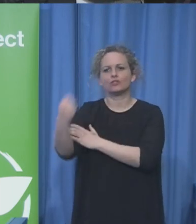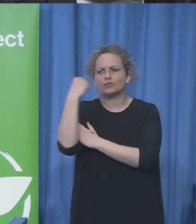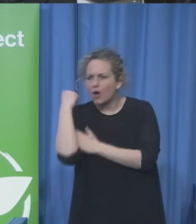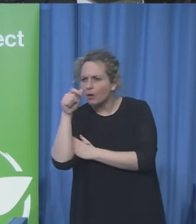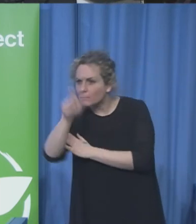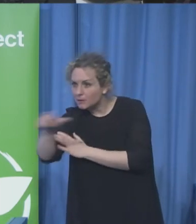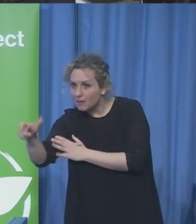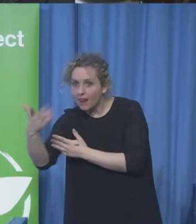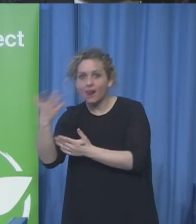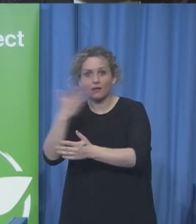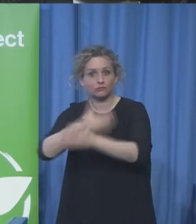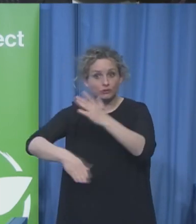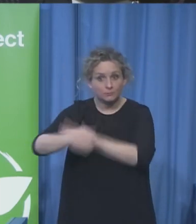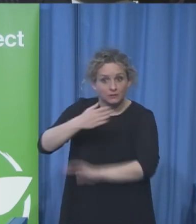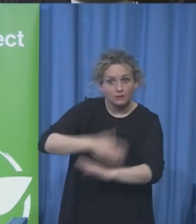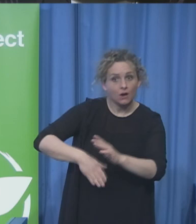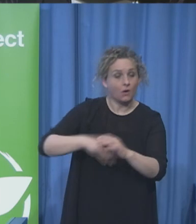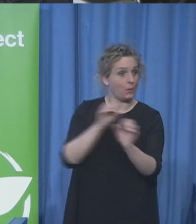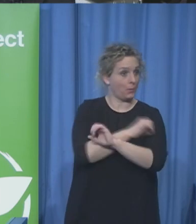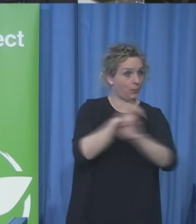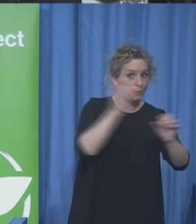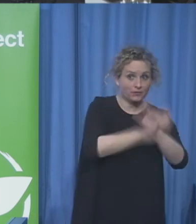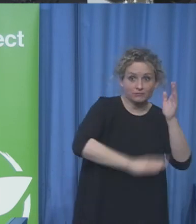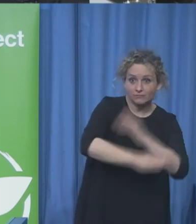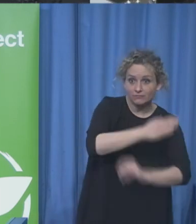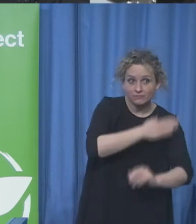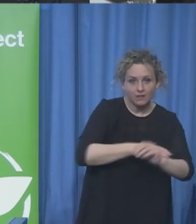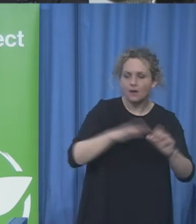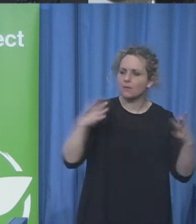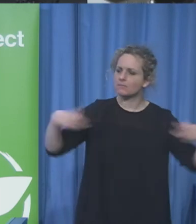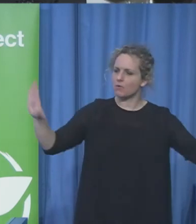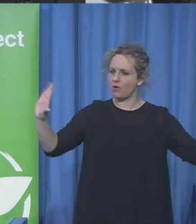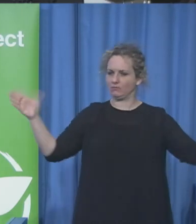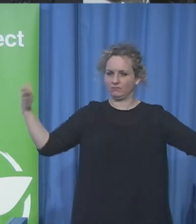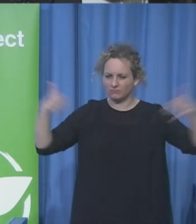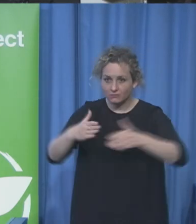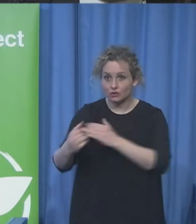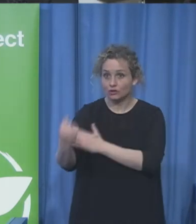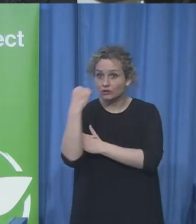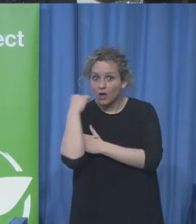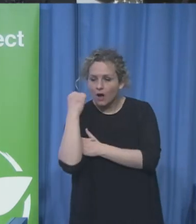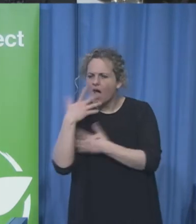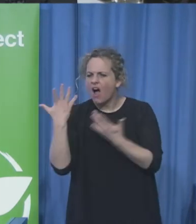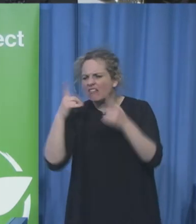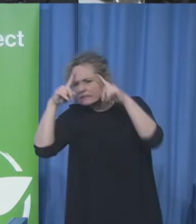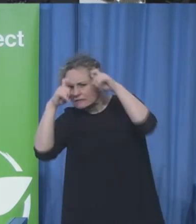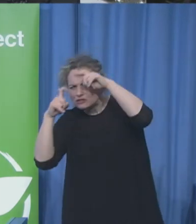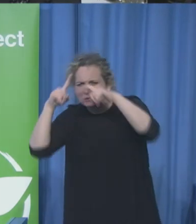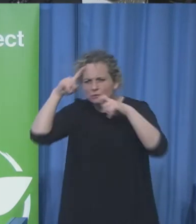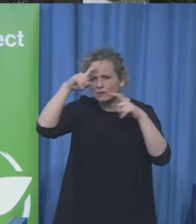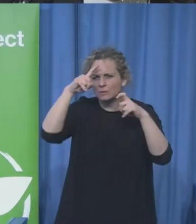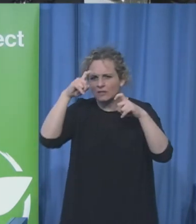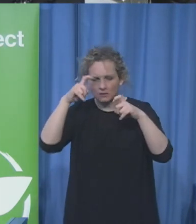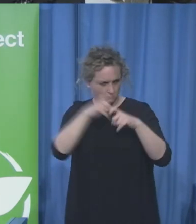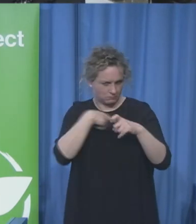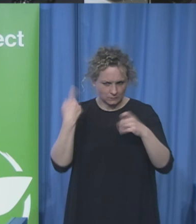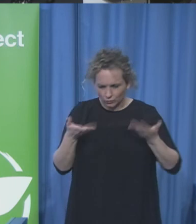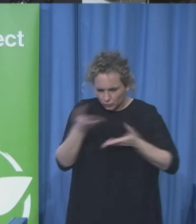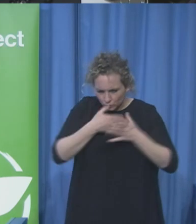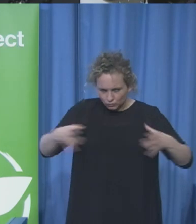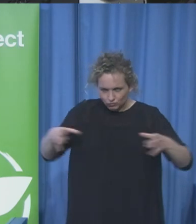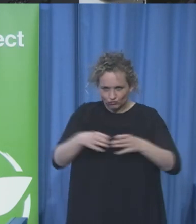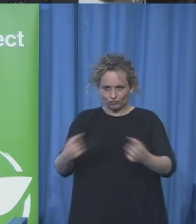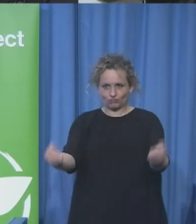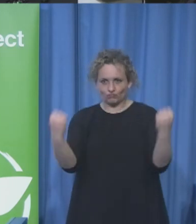we easily could improve all changes and challenges in the world. Isn't that good news?